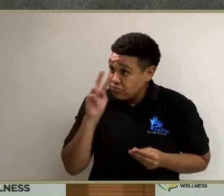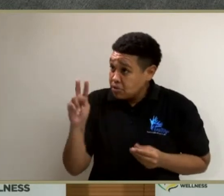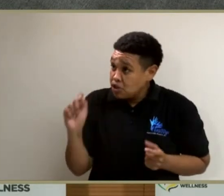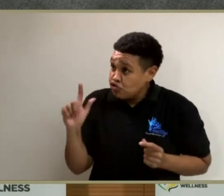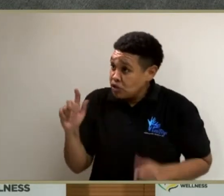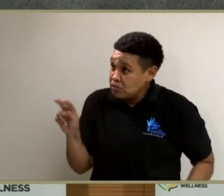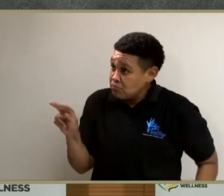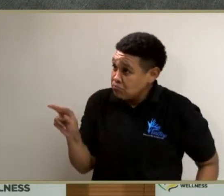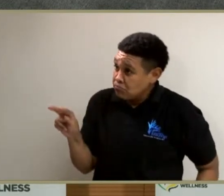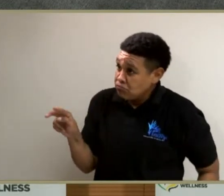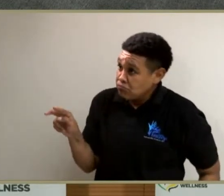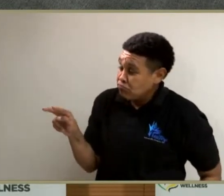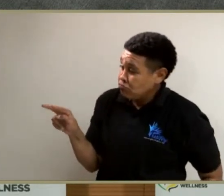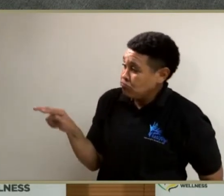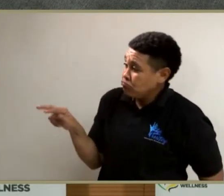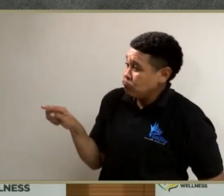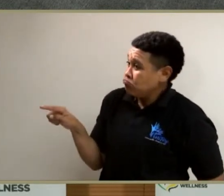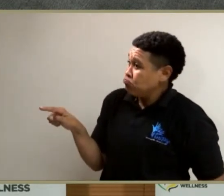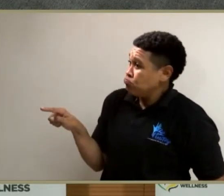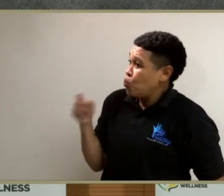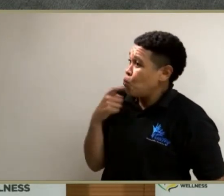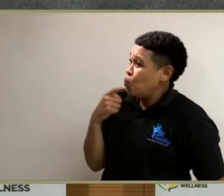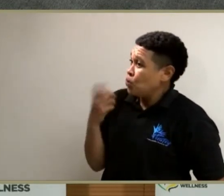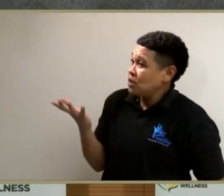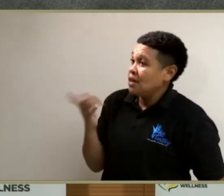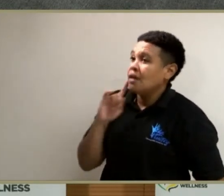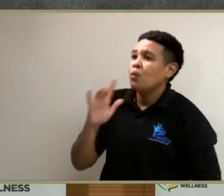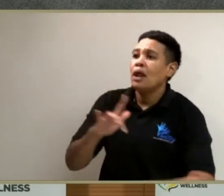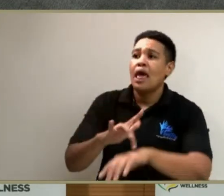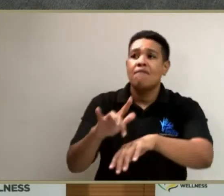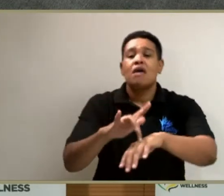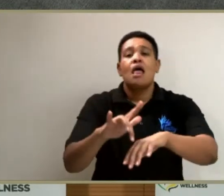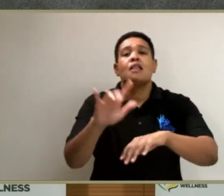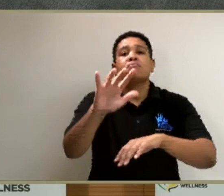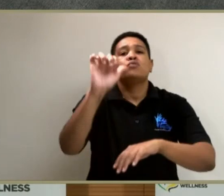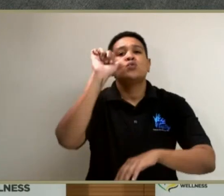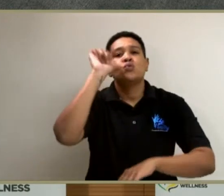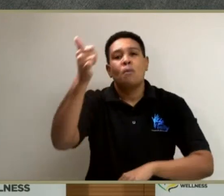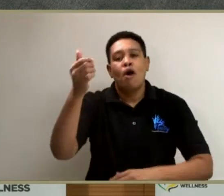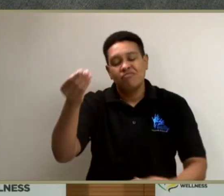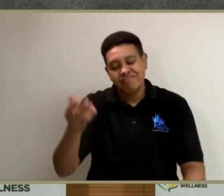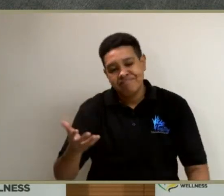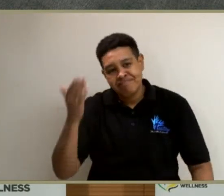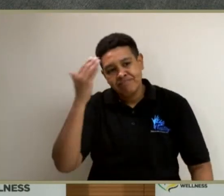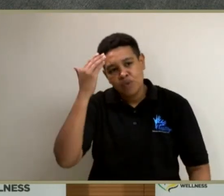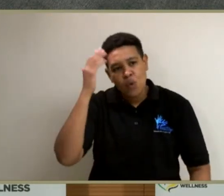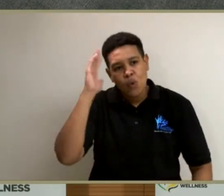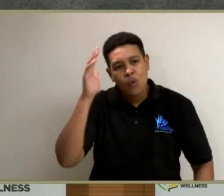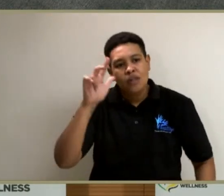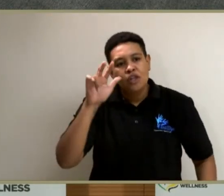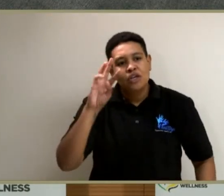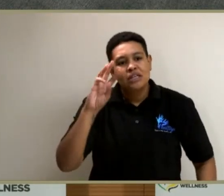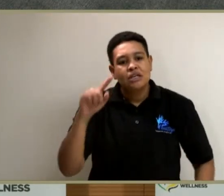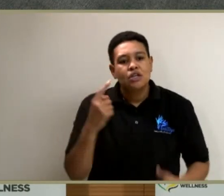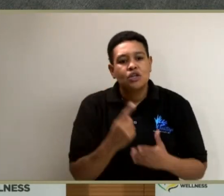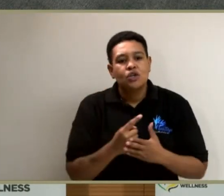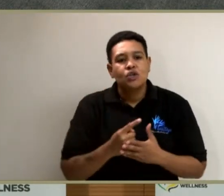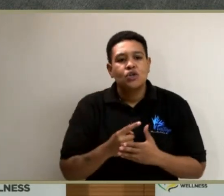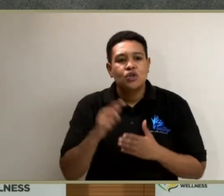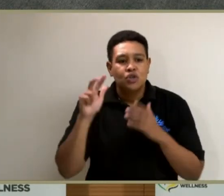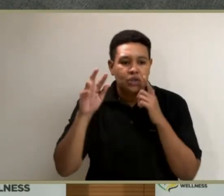screen there, are likely to be available sometime tomorrow. So 36 hours or 24